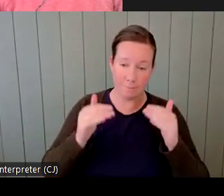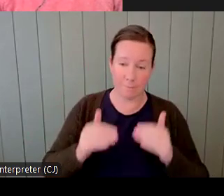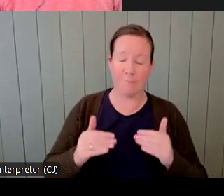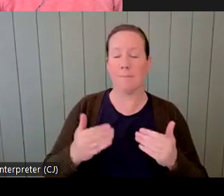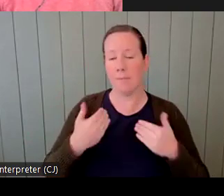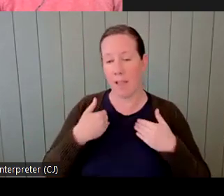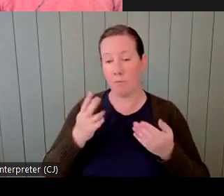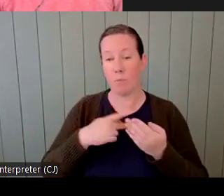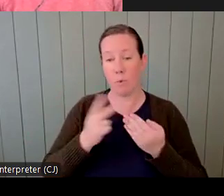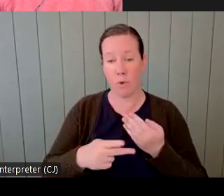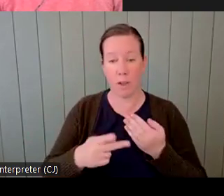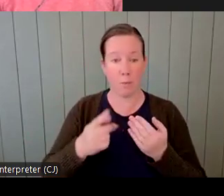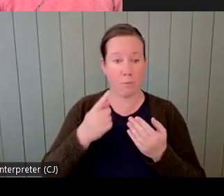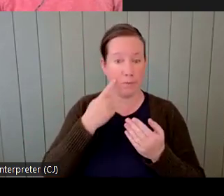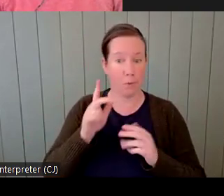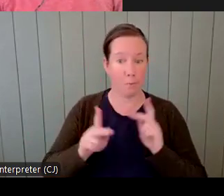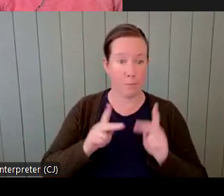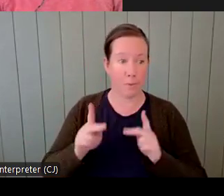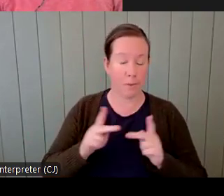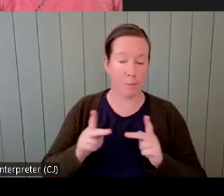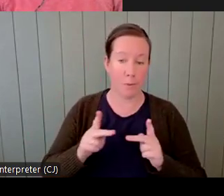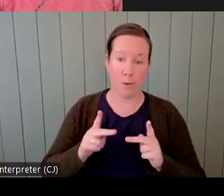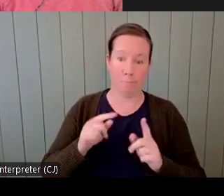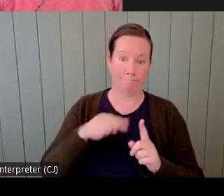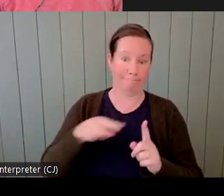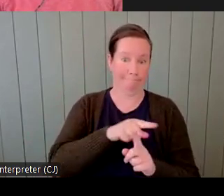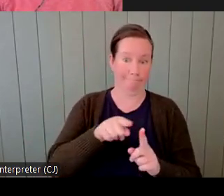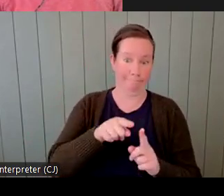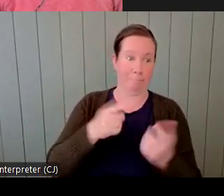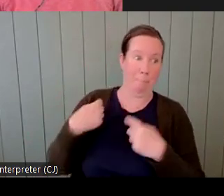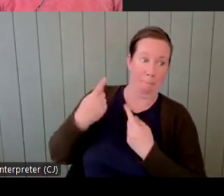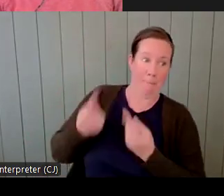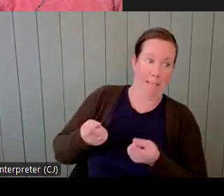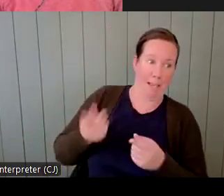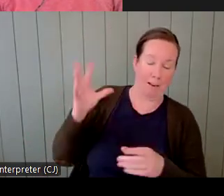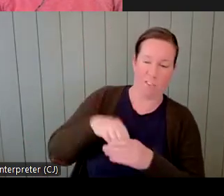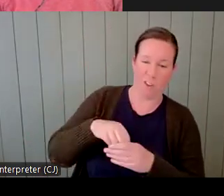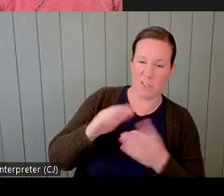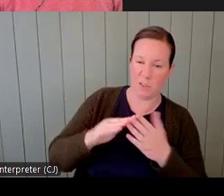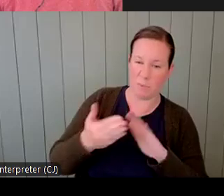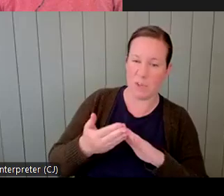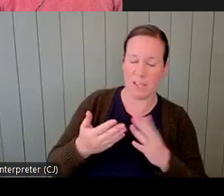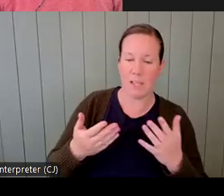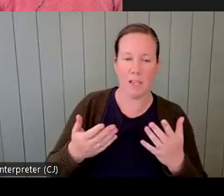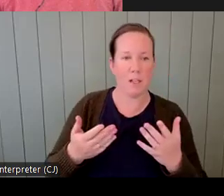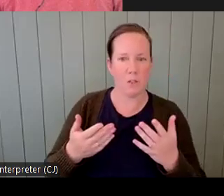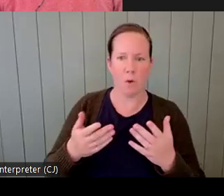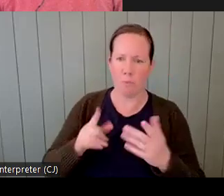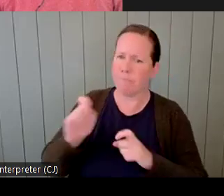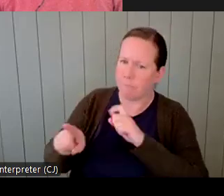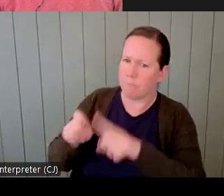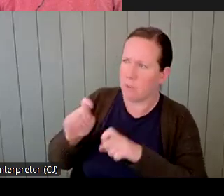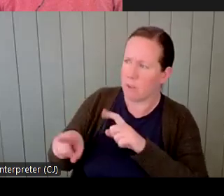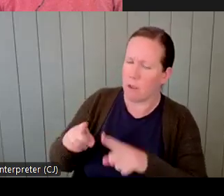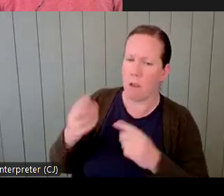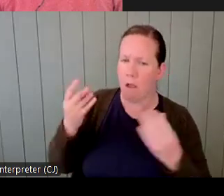have already been immersed in the community. They've asked the right questions, they connected with people, and then they can take over